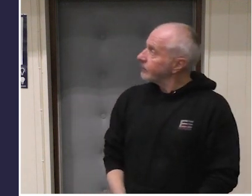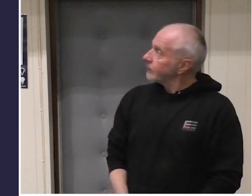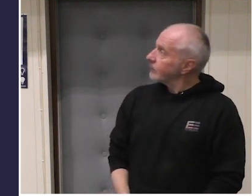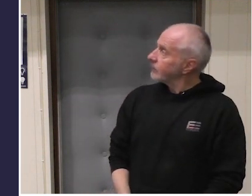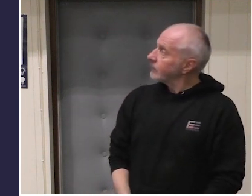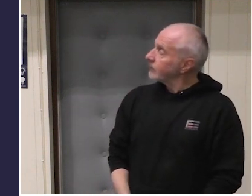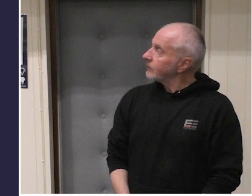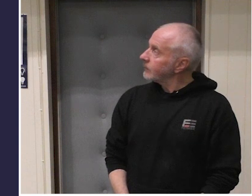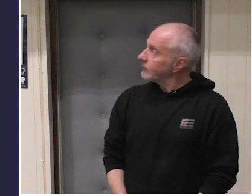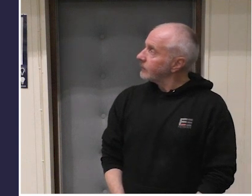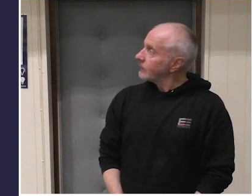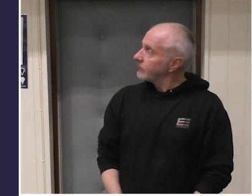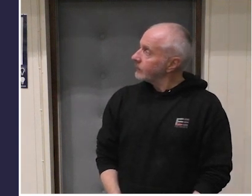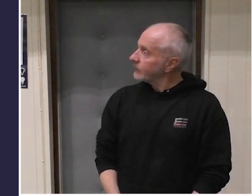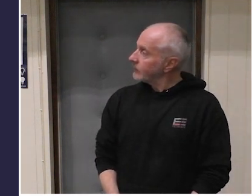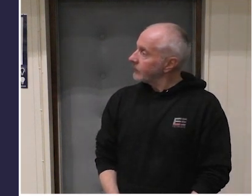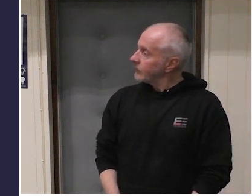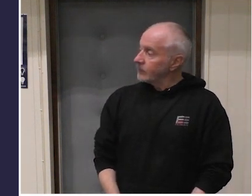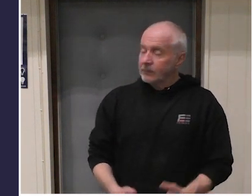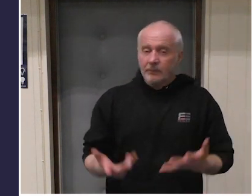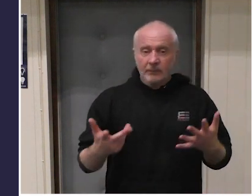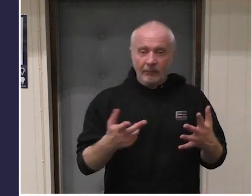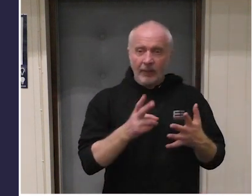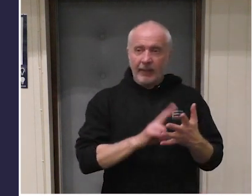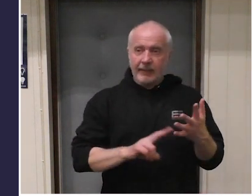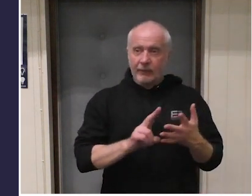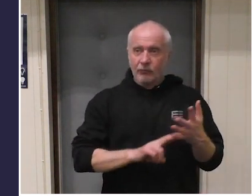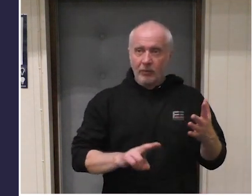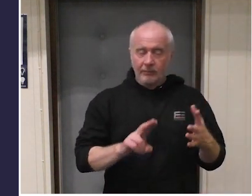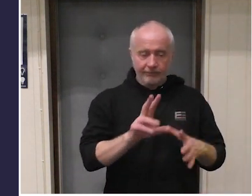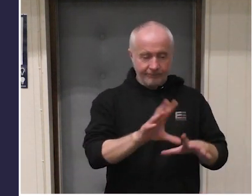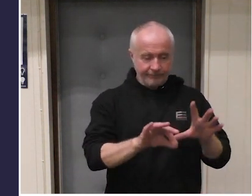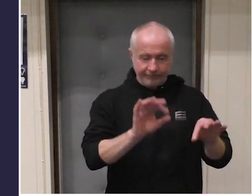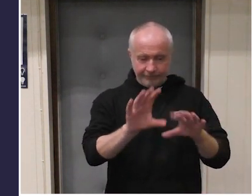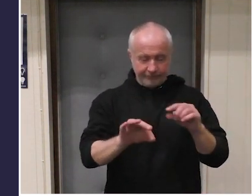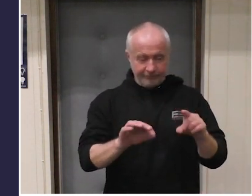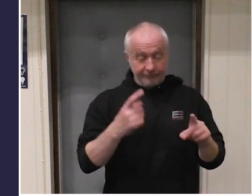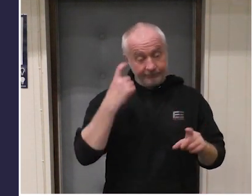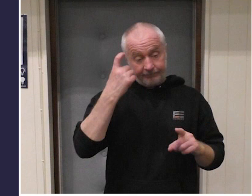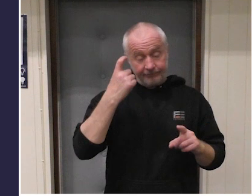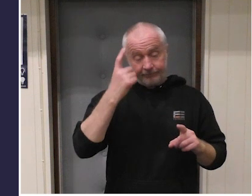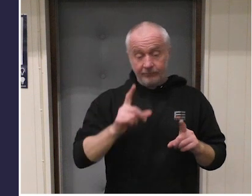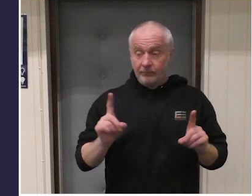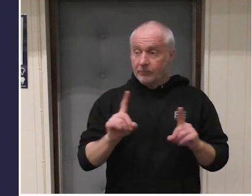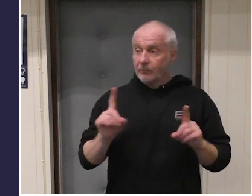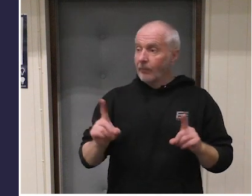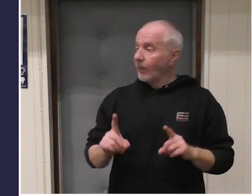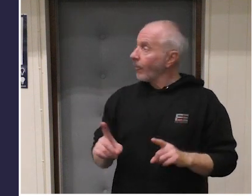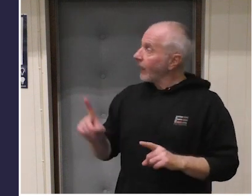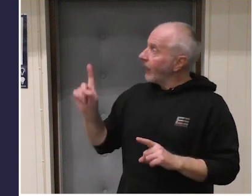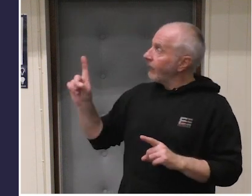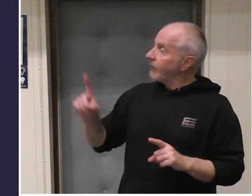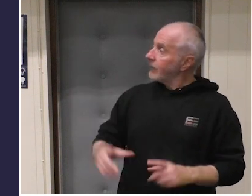So this is how natural selection plays out. Okay? So imagine that there's a particular